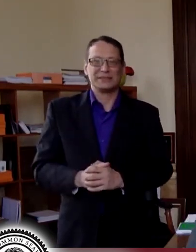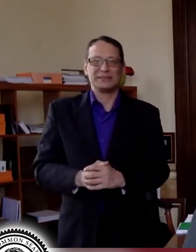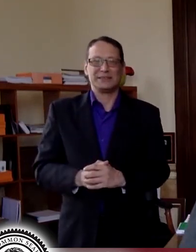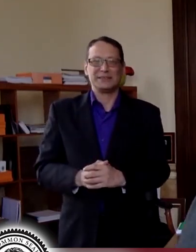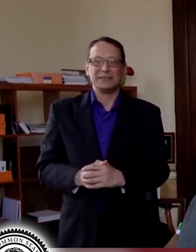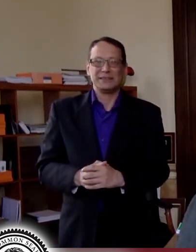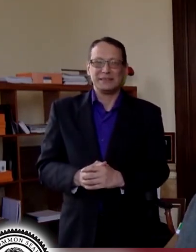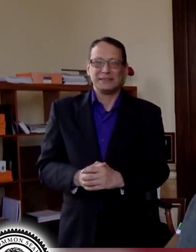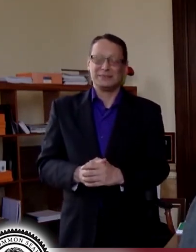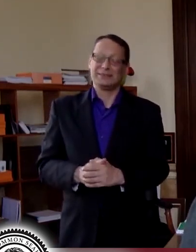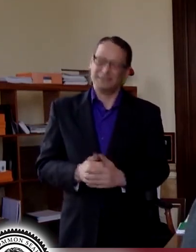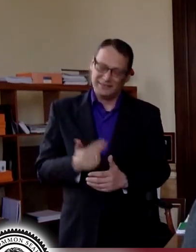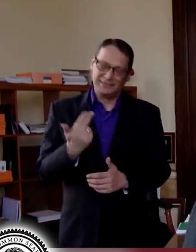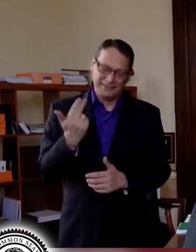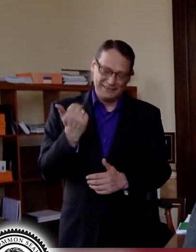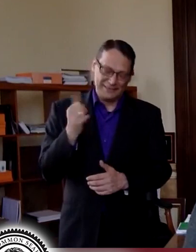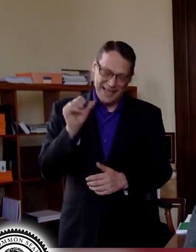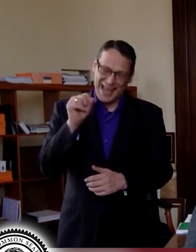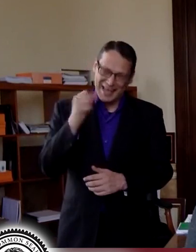Yeah.